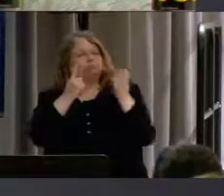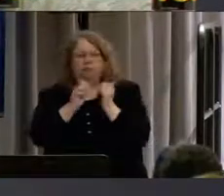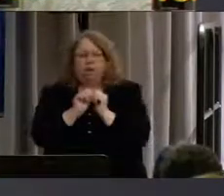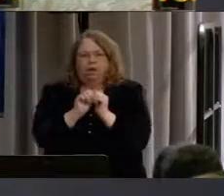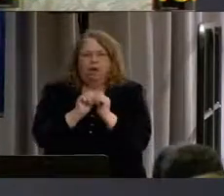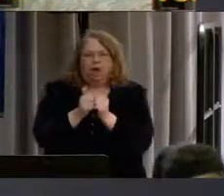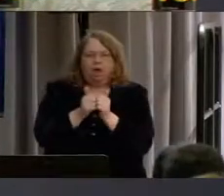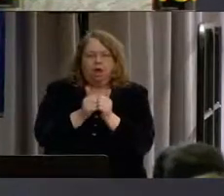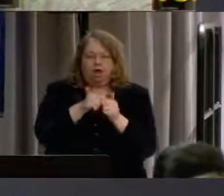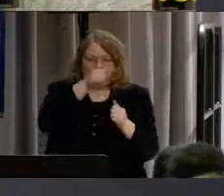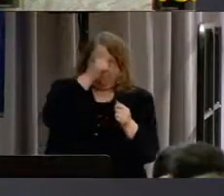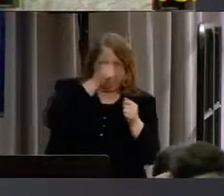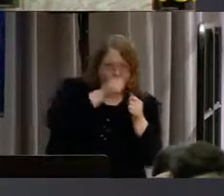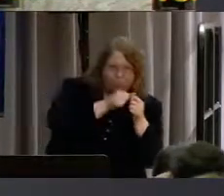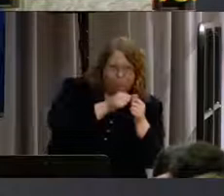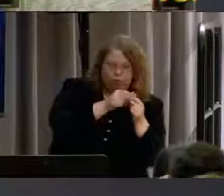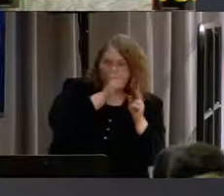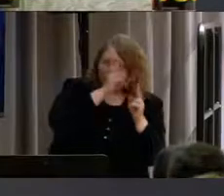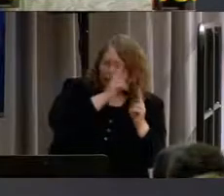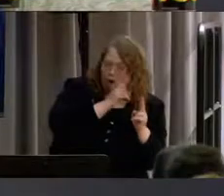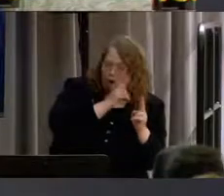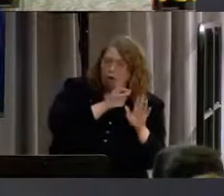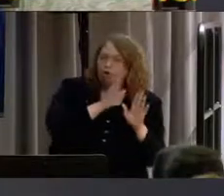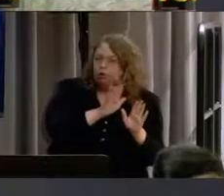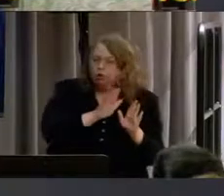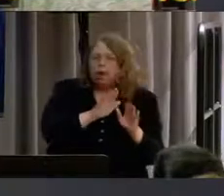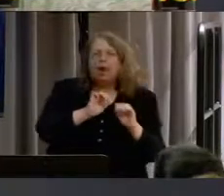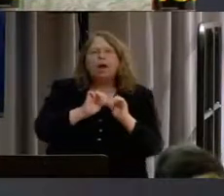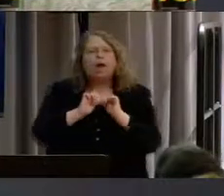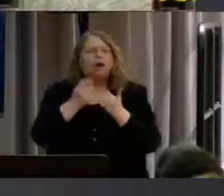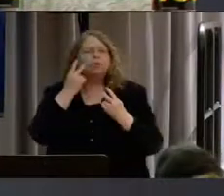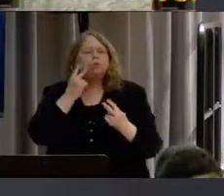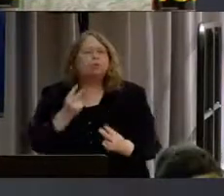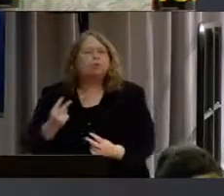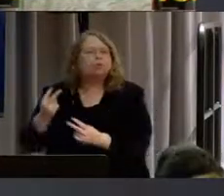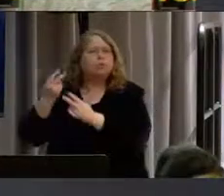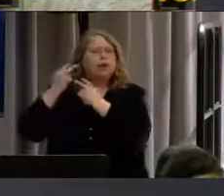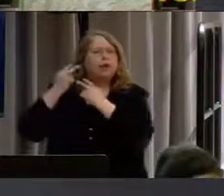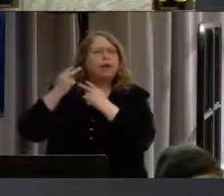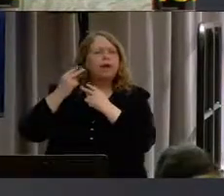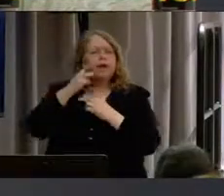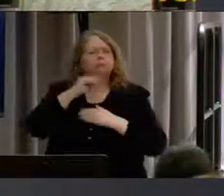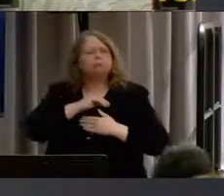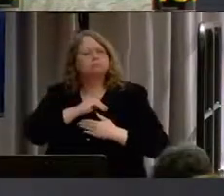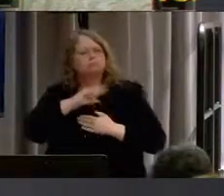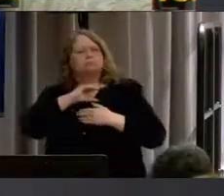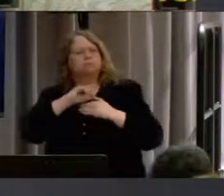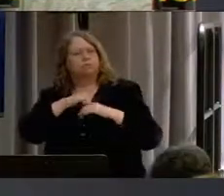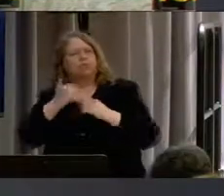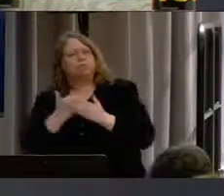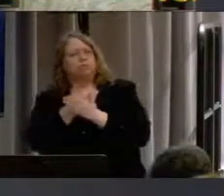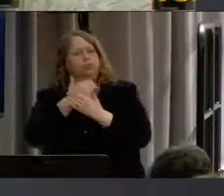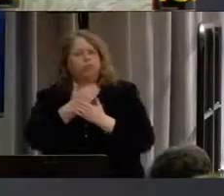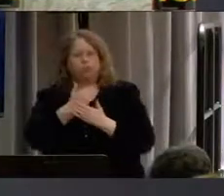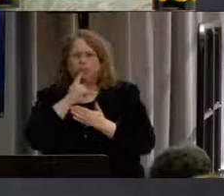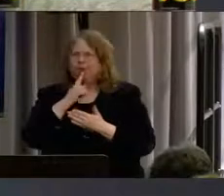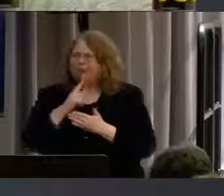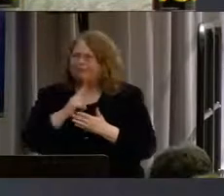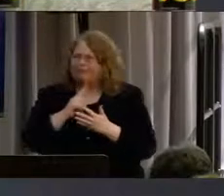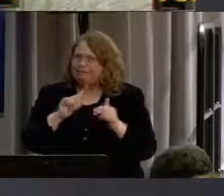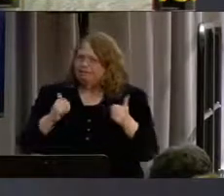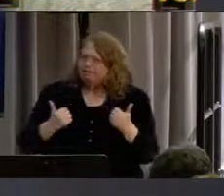you not only remember and honor, but how do you reflect and renew when you have some challenging